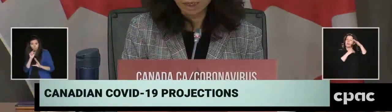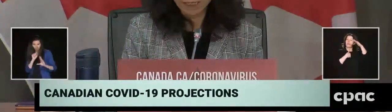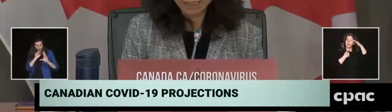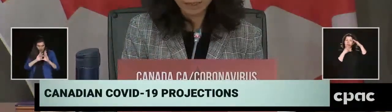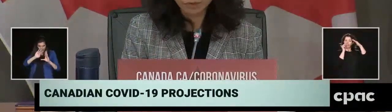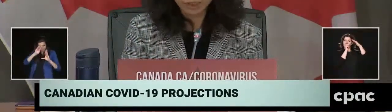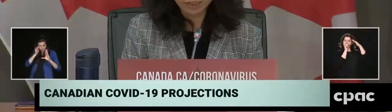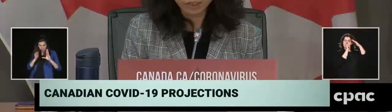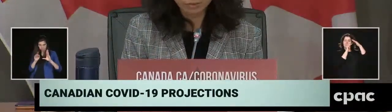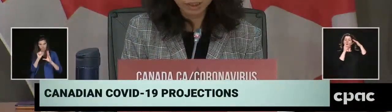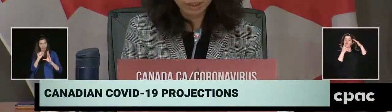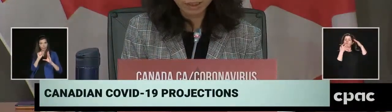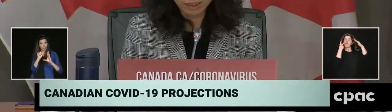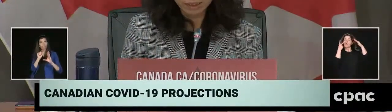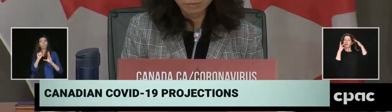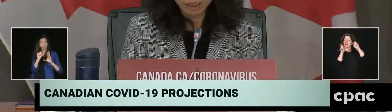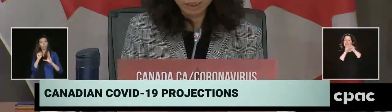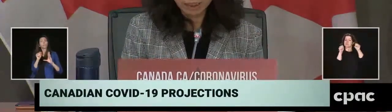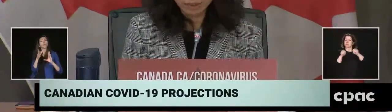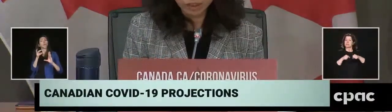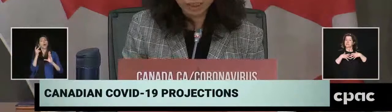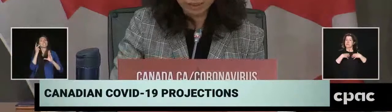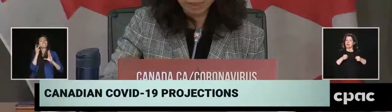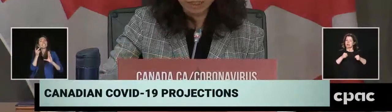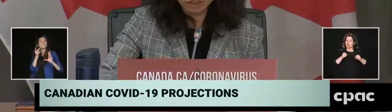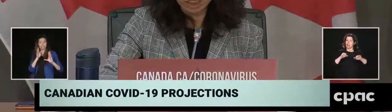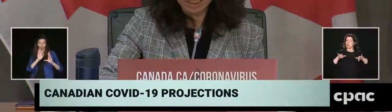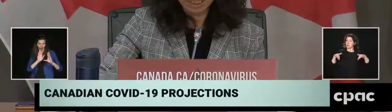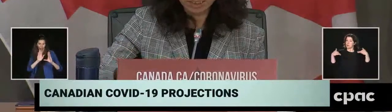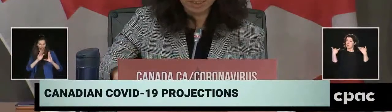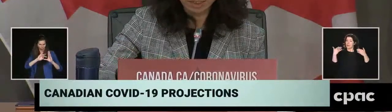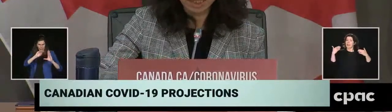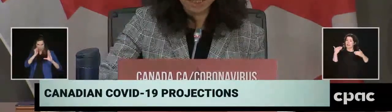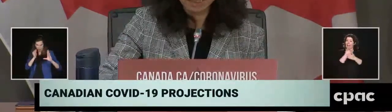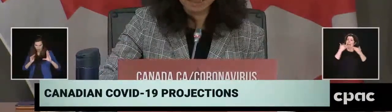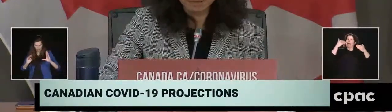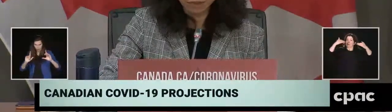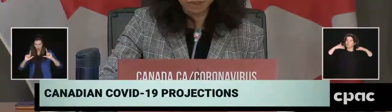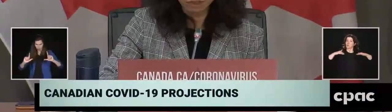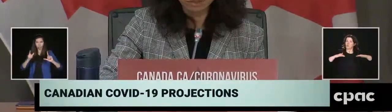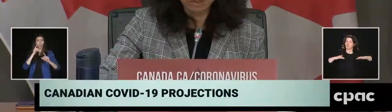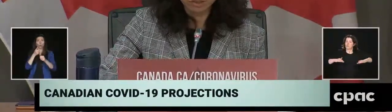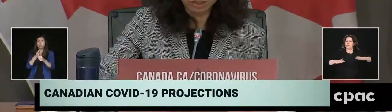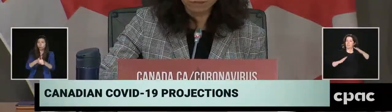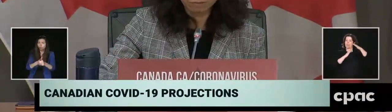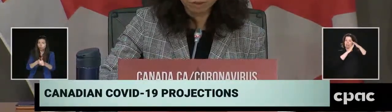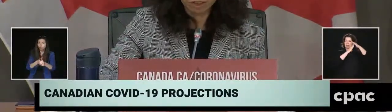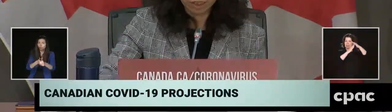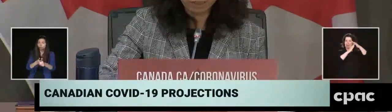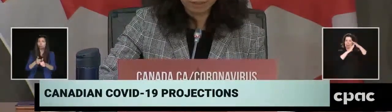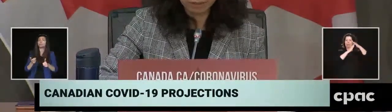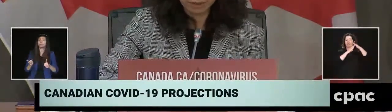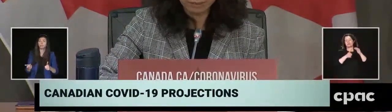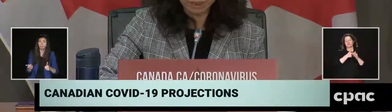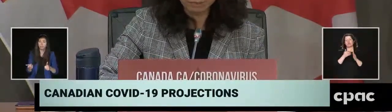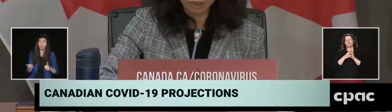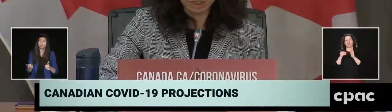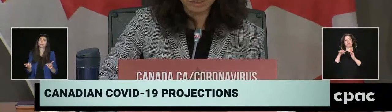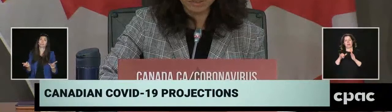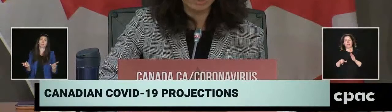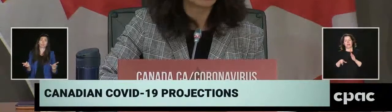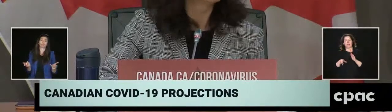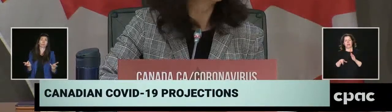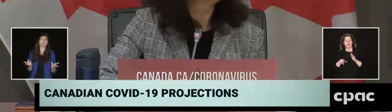So that's how we interpret it. But as you can imagine, it's not that difficult to sort of project it.